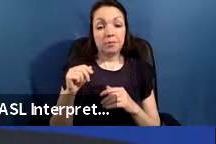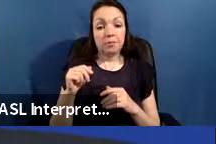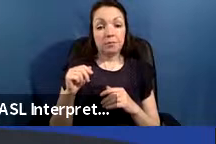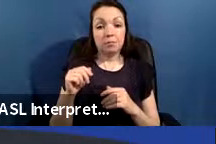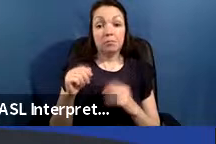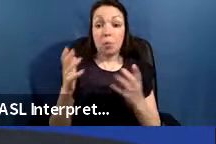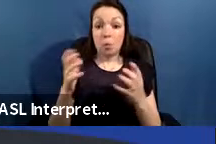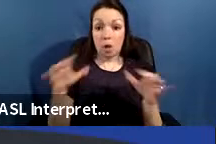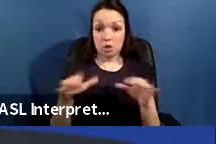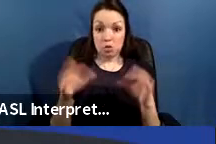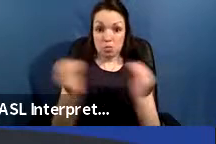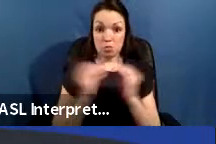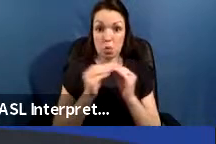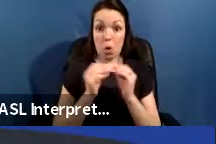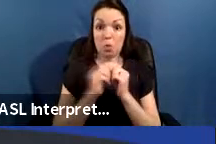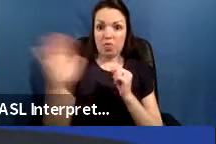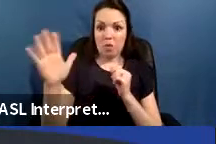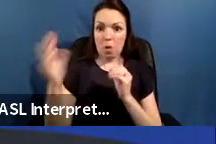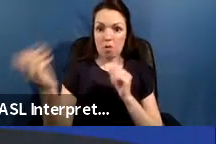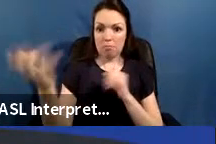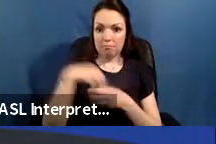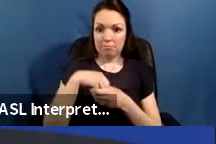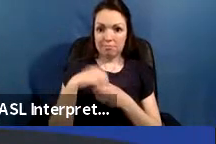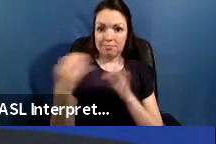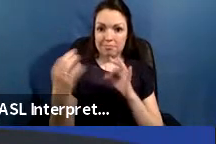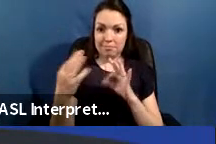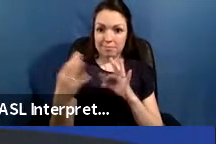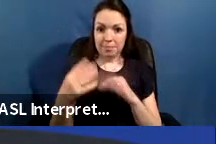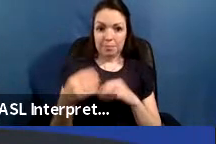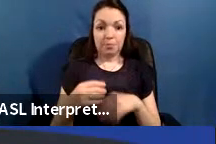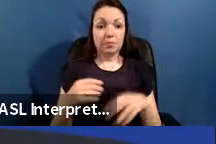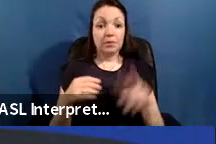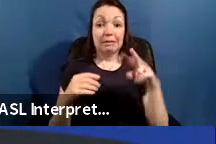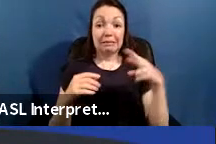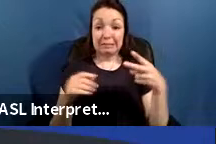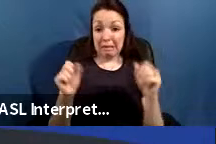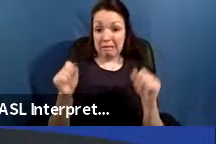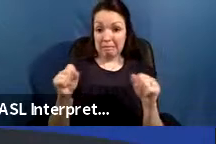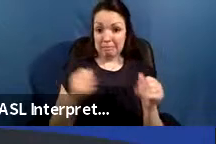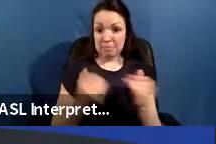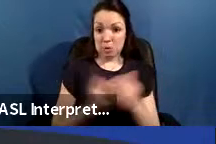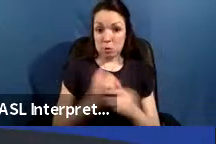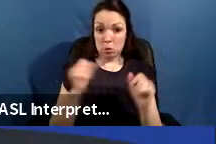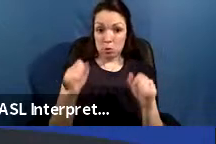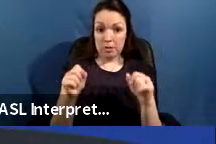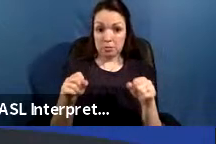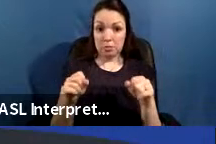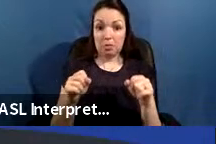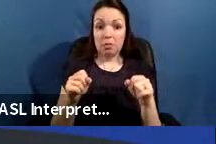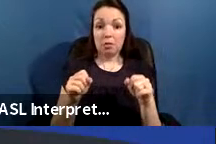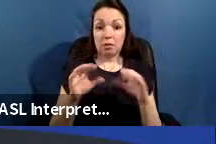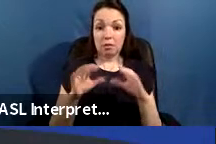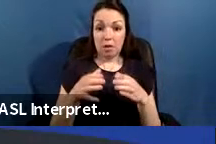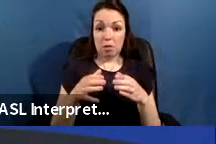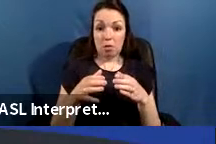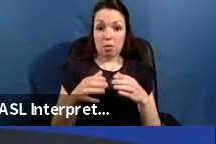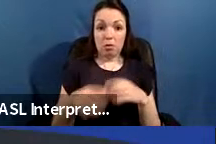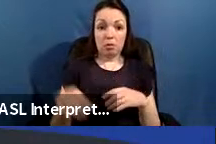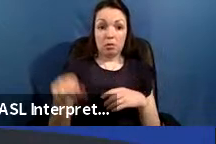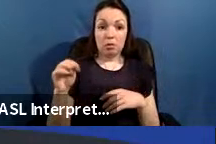This next category is the second new potential category for the FY22 budget, the